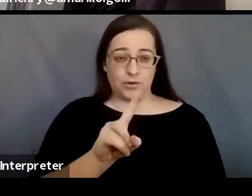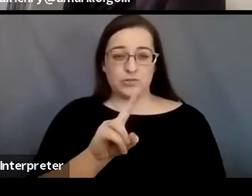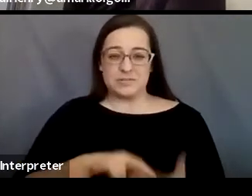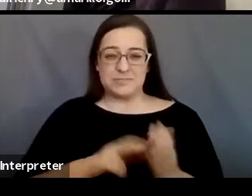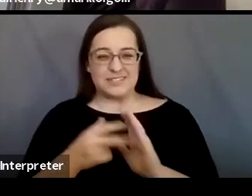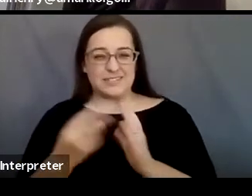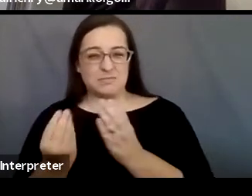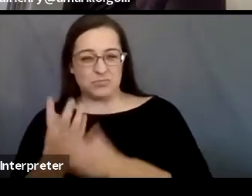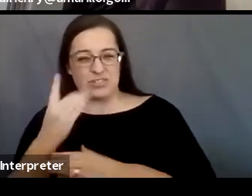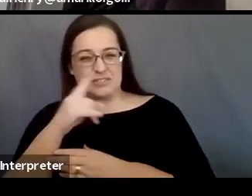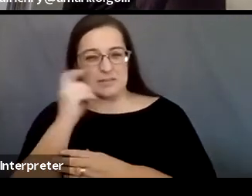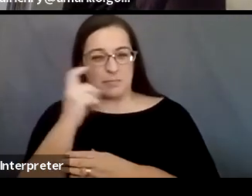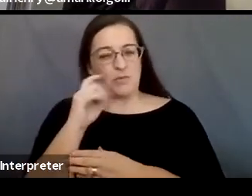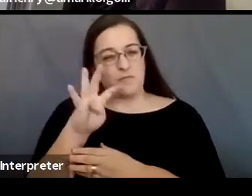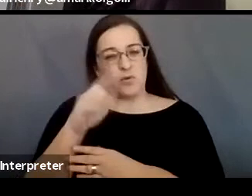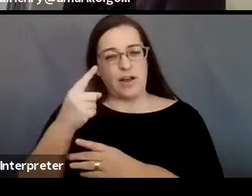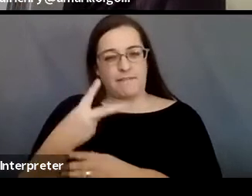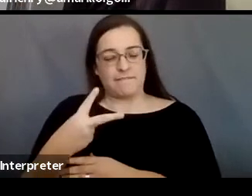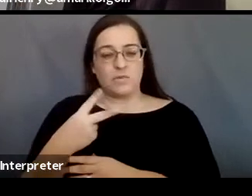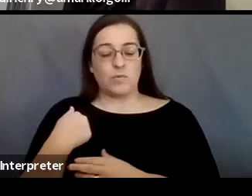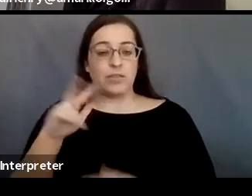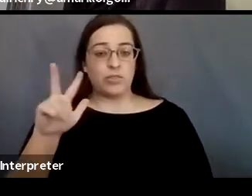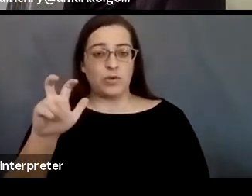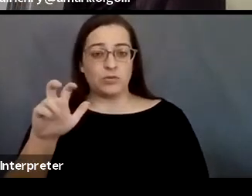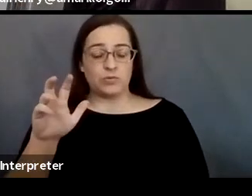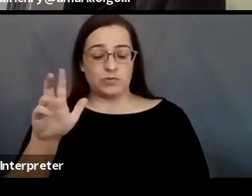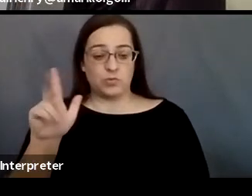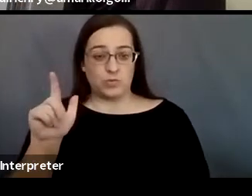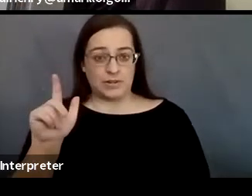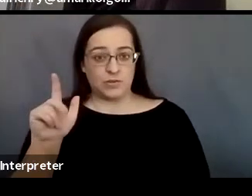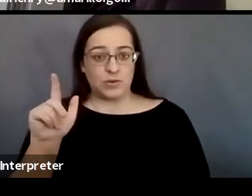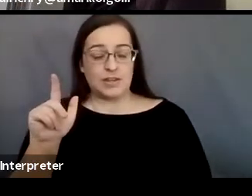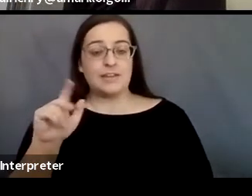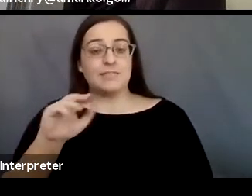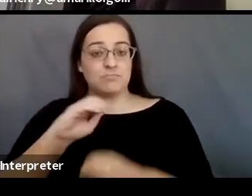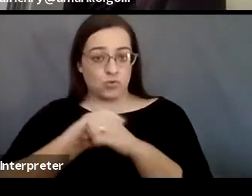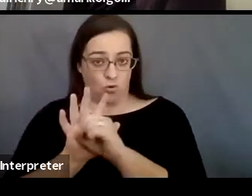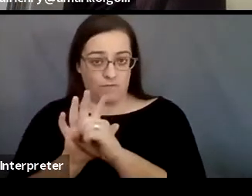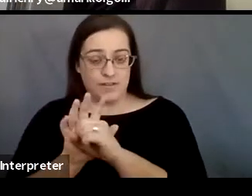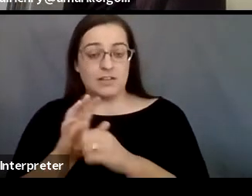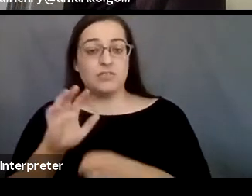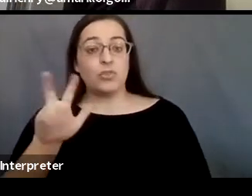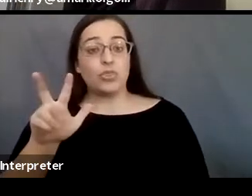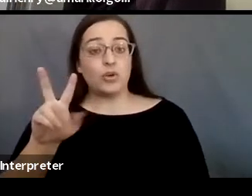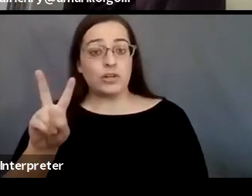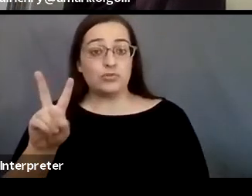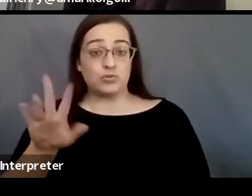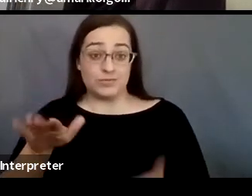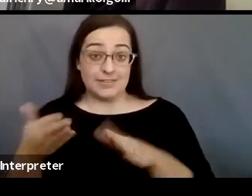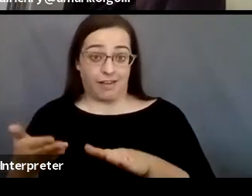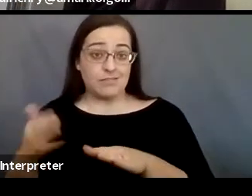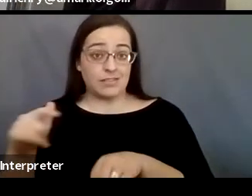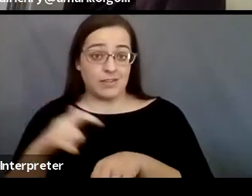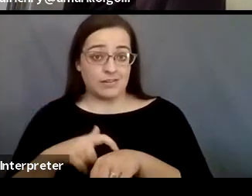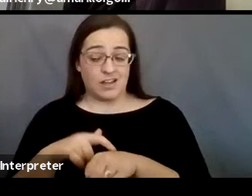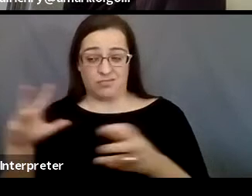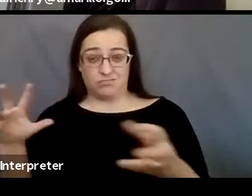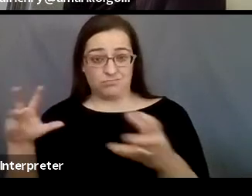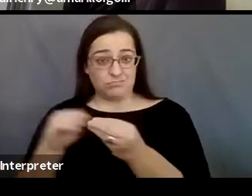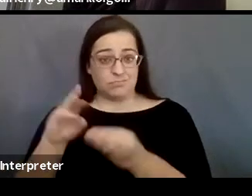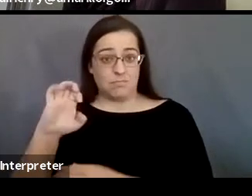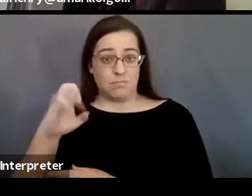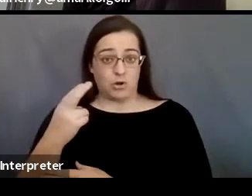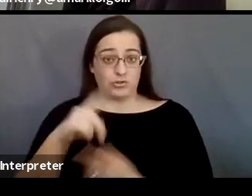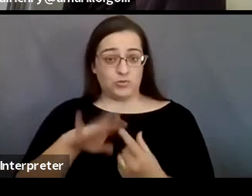that's 4.5 months, we had 323 confirmed COVID patients. We had 32 deaths at that time. And that was a death rate